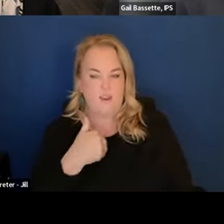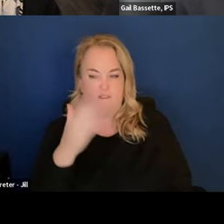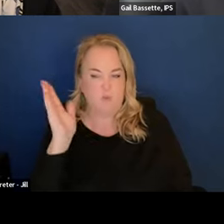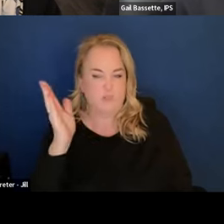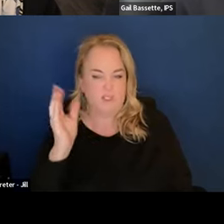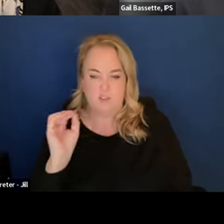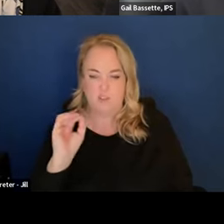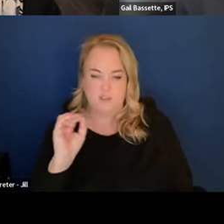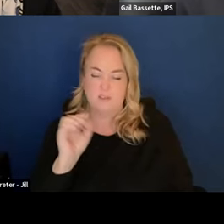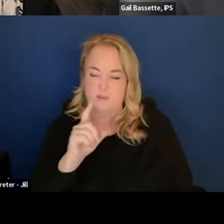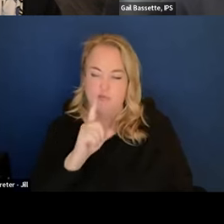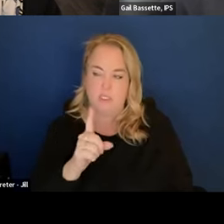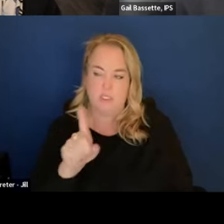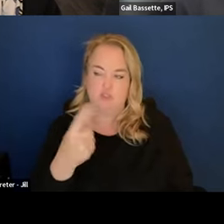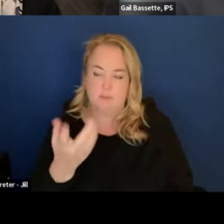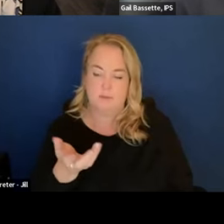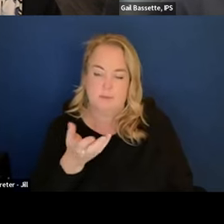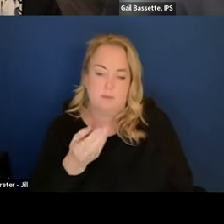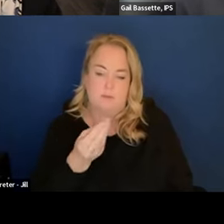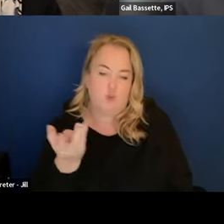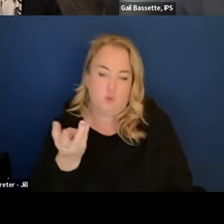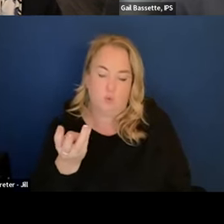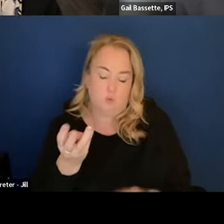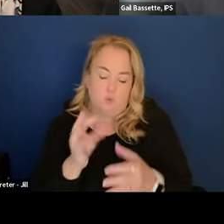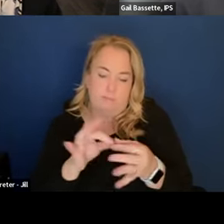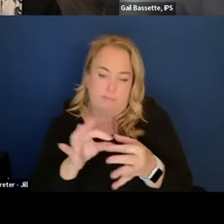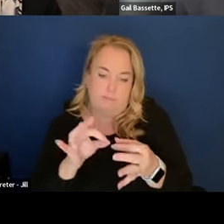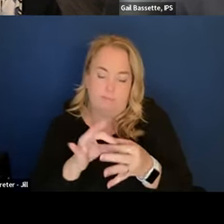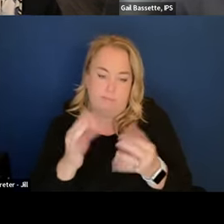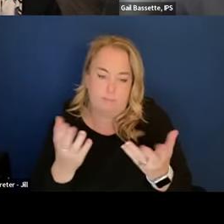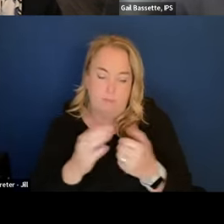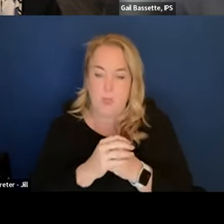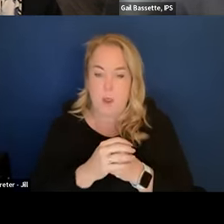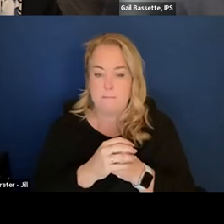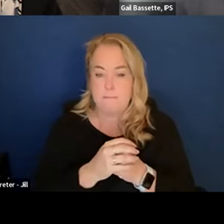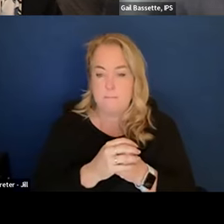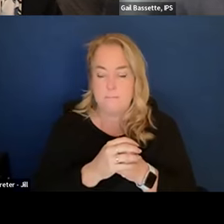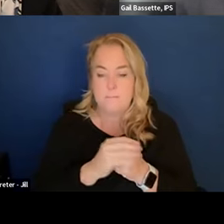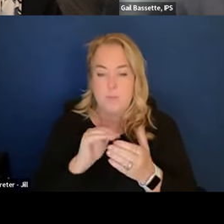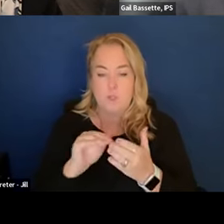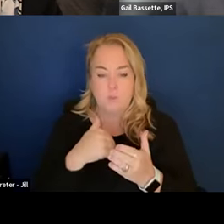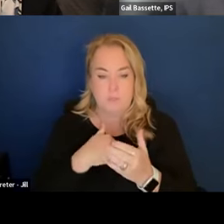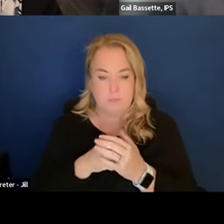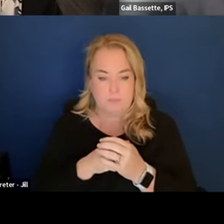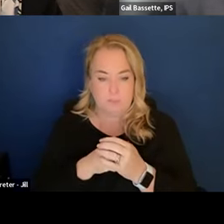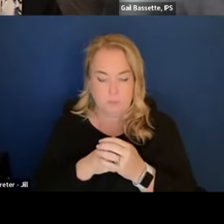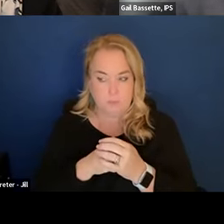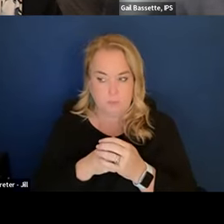presentation per se, other than maybe a few opening talking points, excuse me.